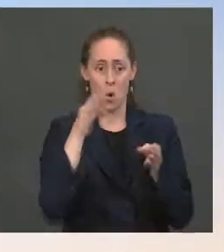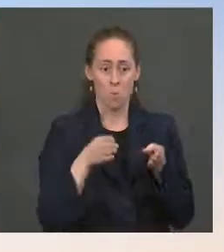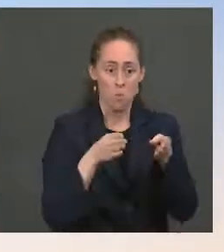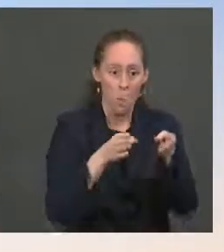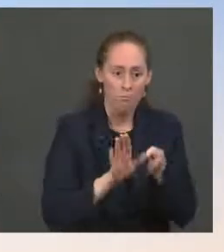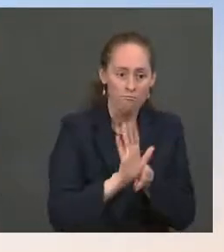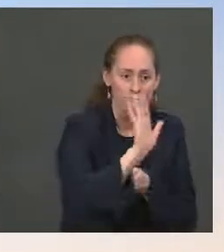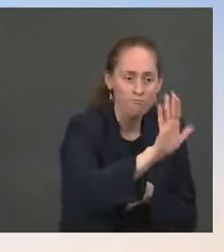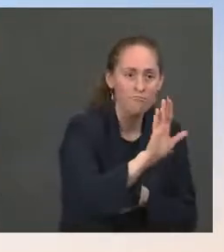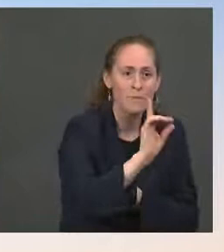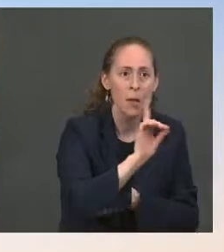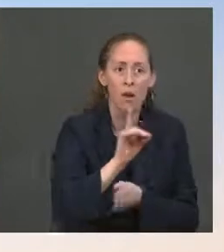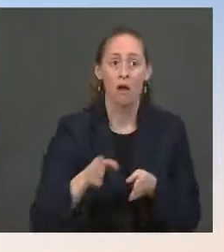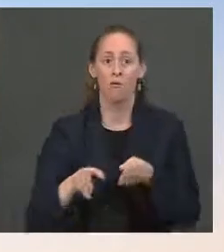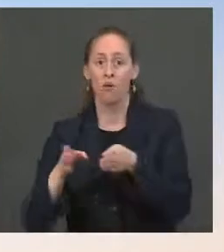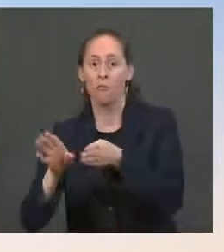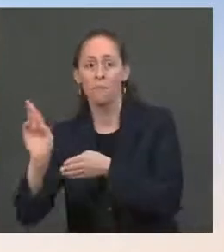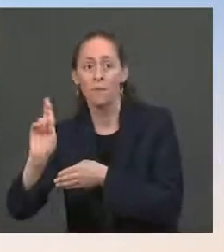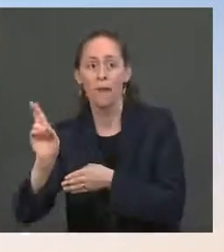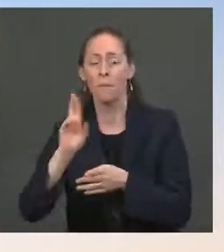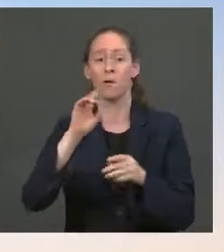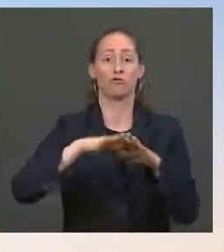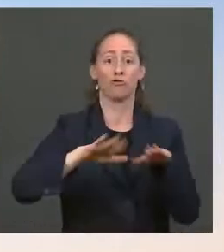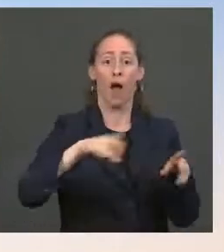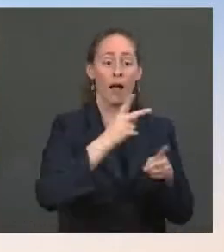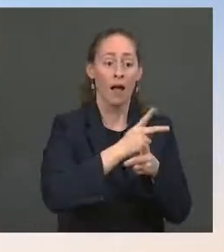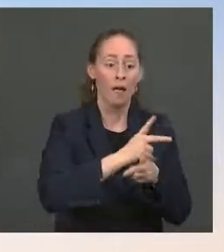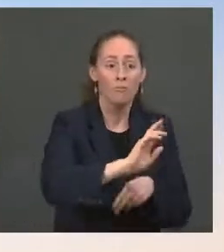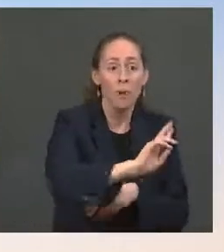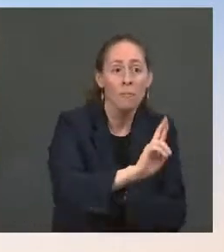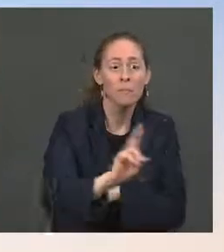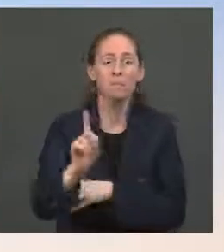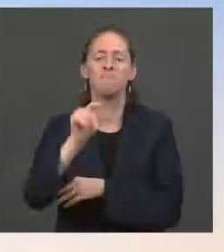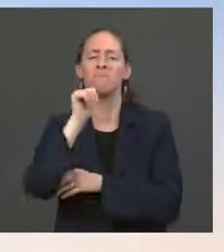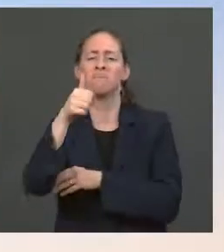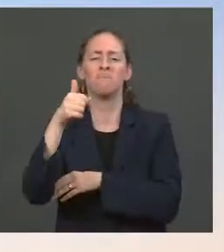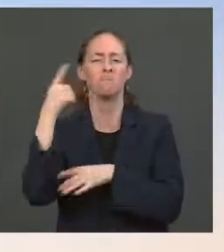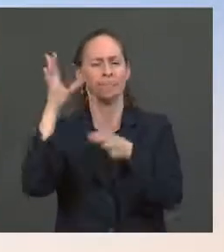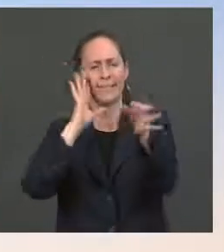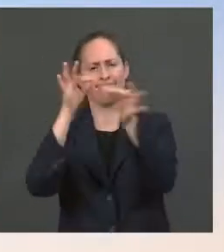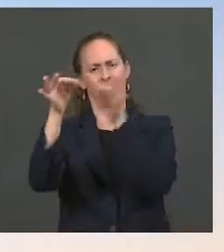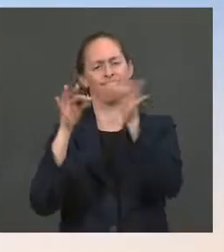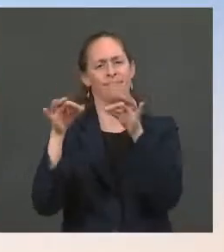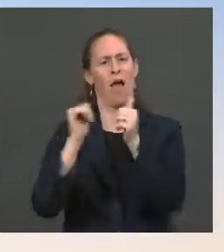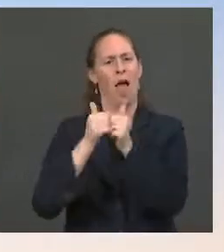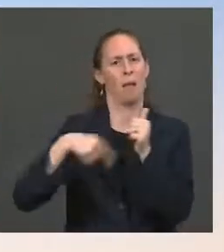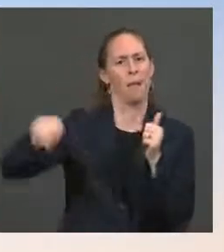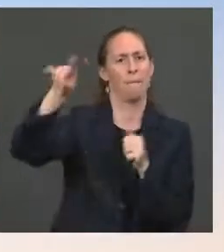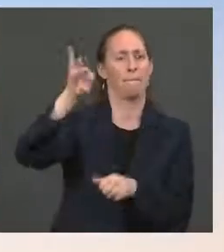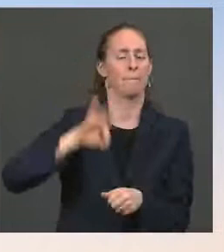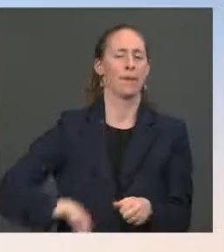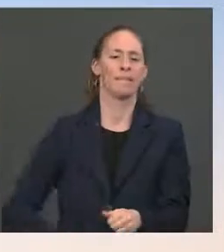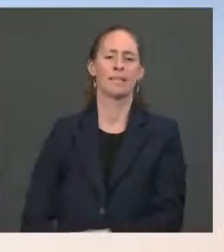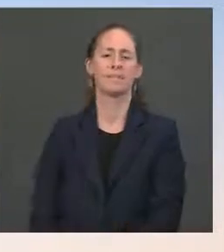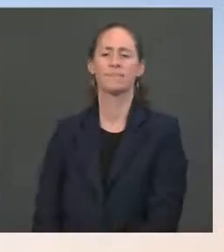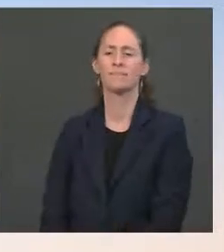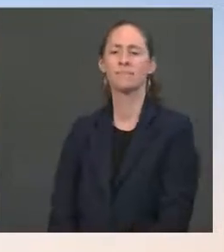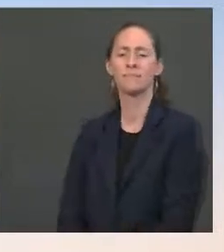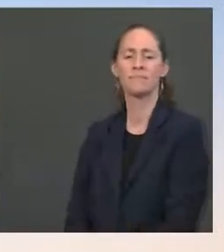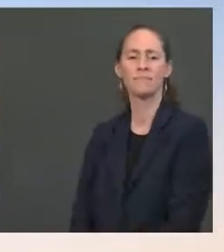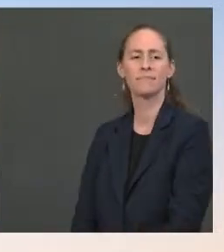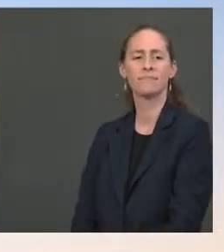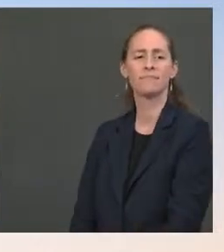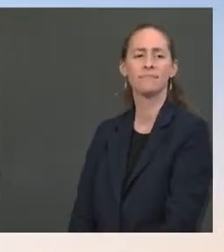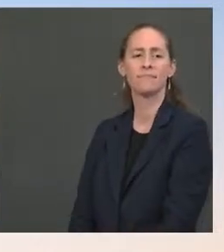think as their child care as partisan. So that's why the president wants to go make the case in Michigan. Go ahead, Karen. Thanks, Jen. Senator Sinema said in a statement over the weekend that